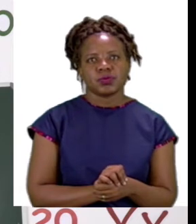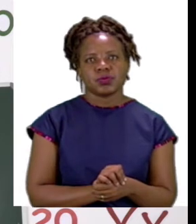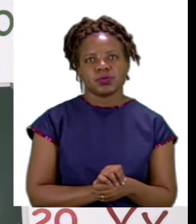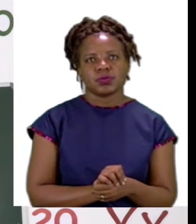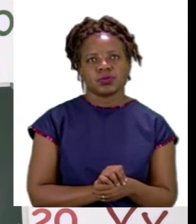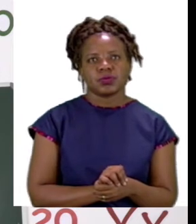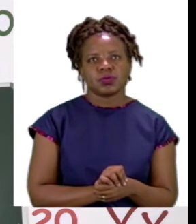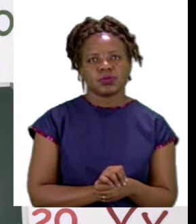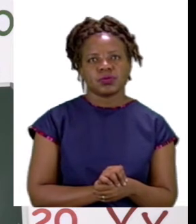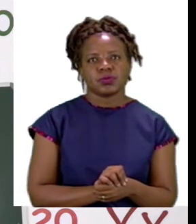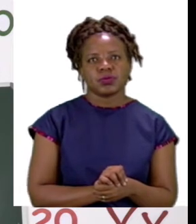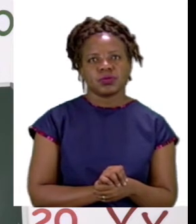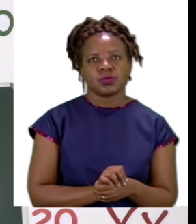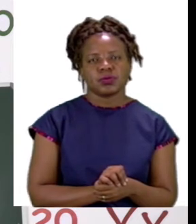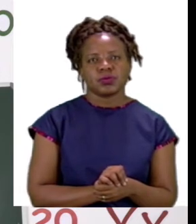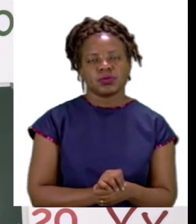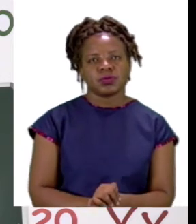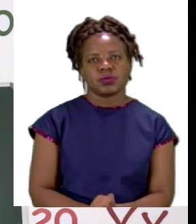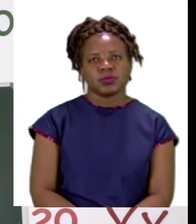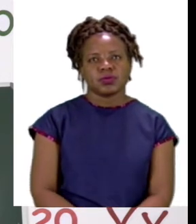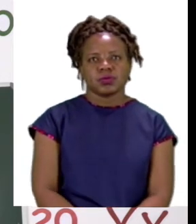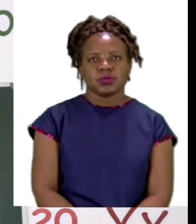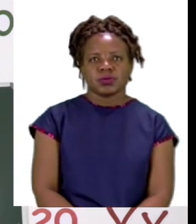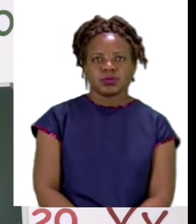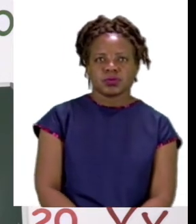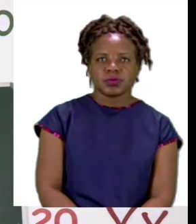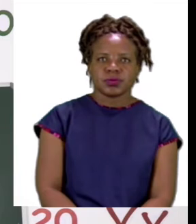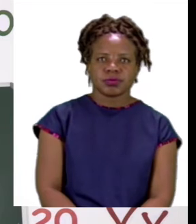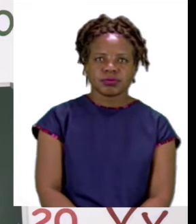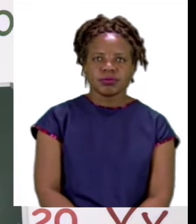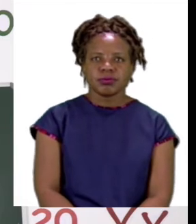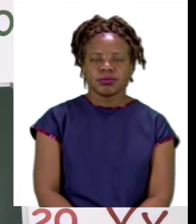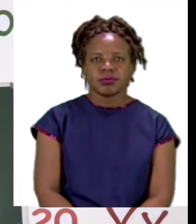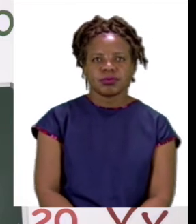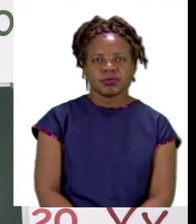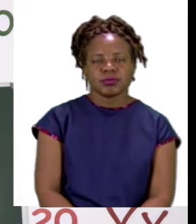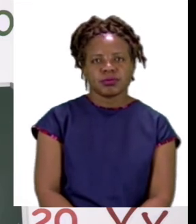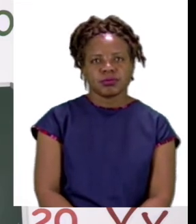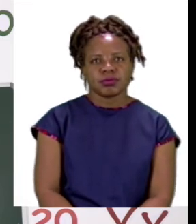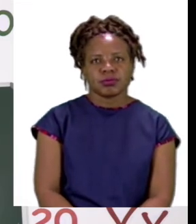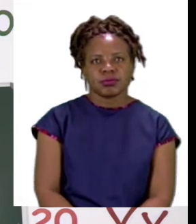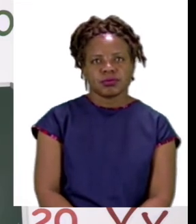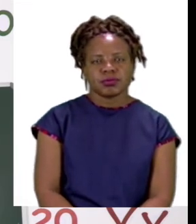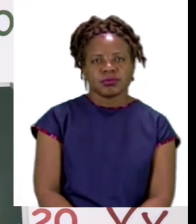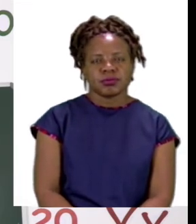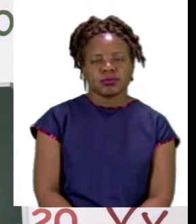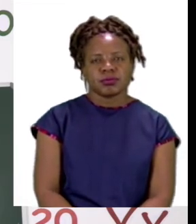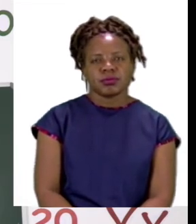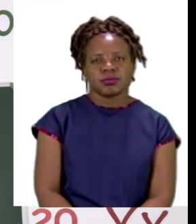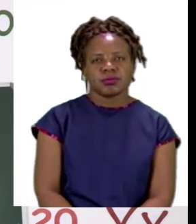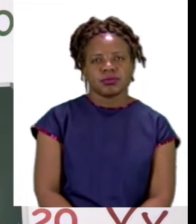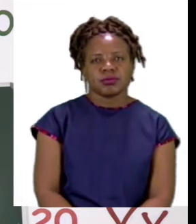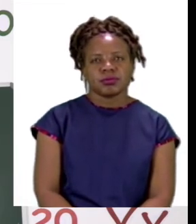A, and we have it in many words. For example, nail. It also sounds like